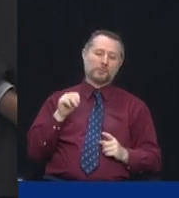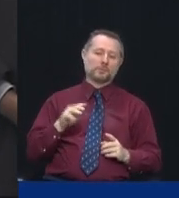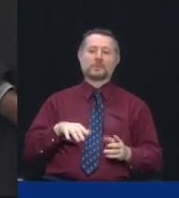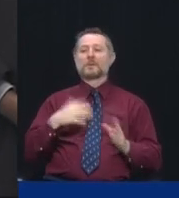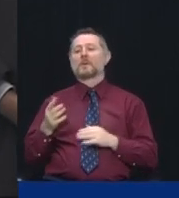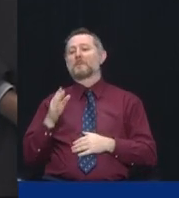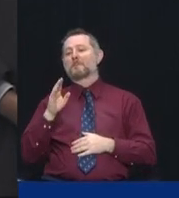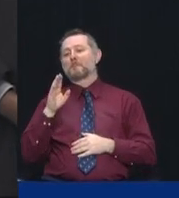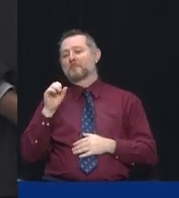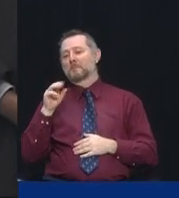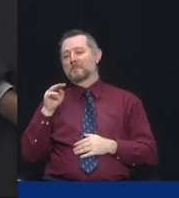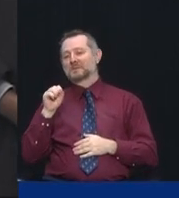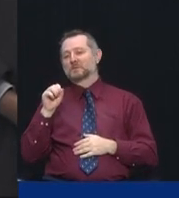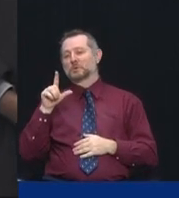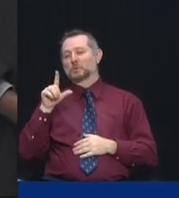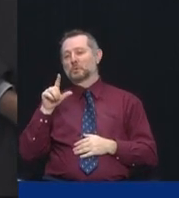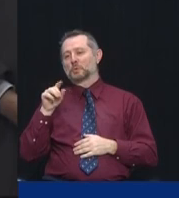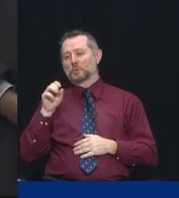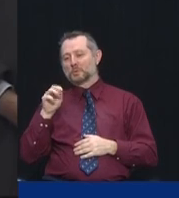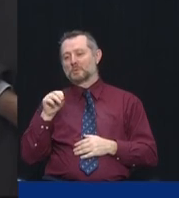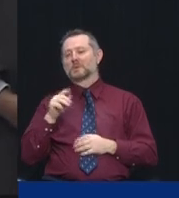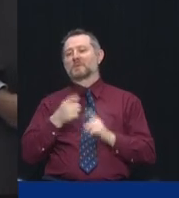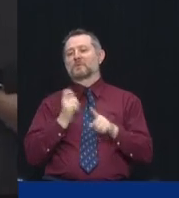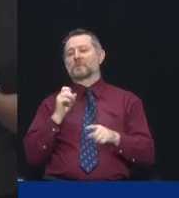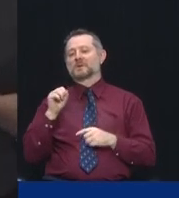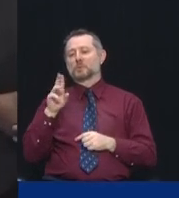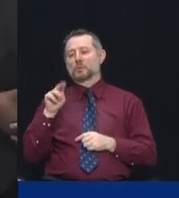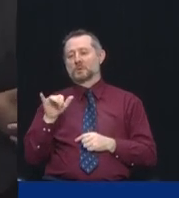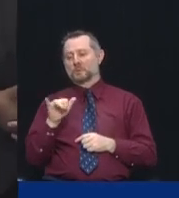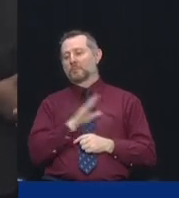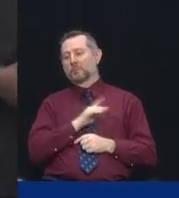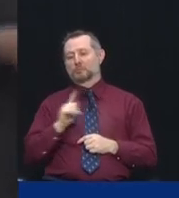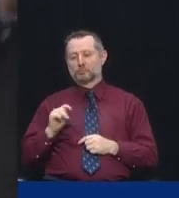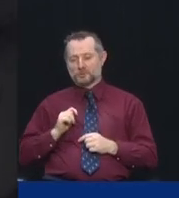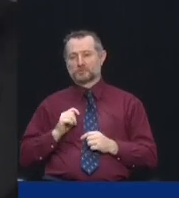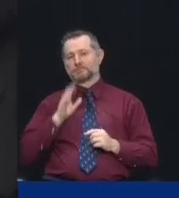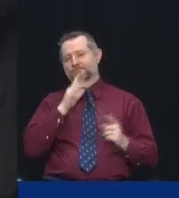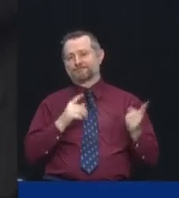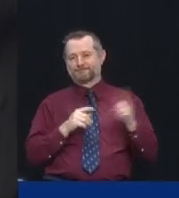Board of Trustees, who helped organize today. Thank you very much, Crystal People Stokes.